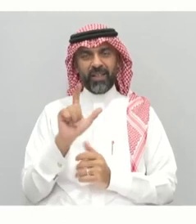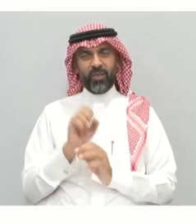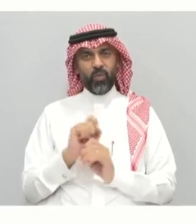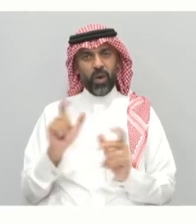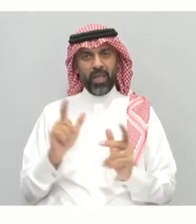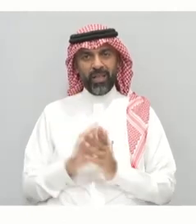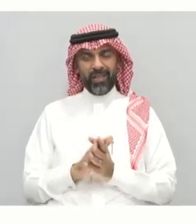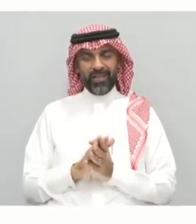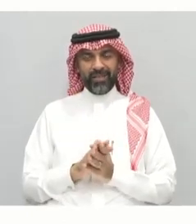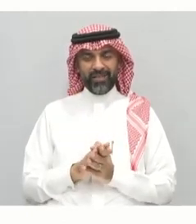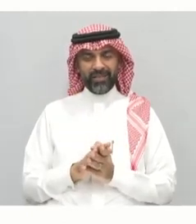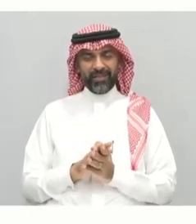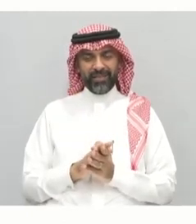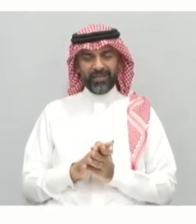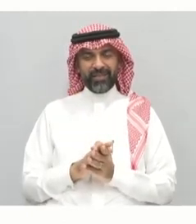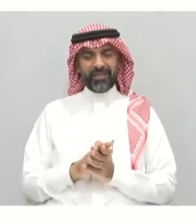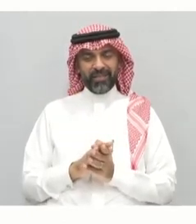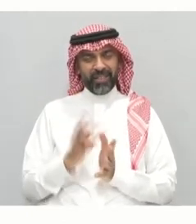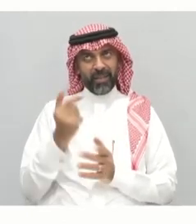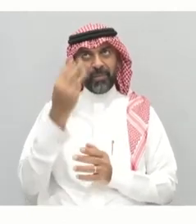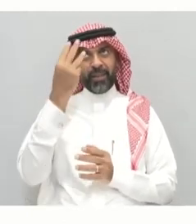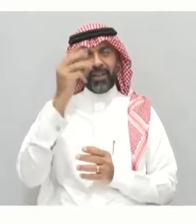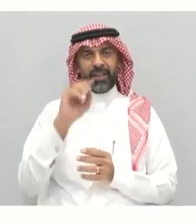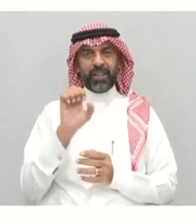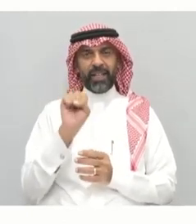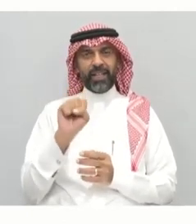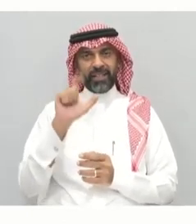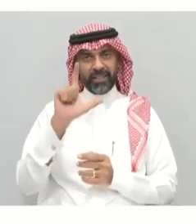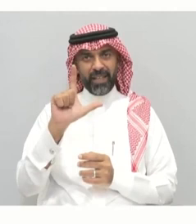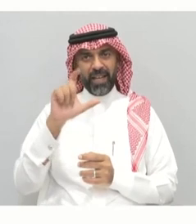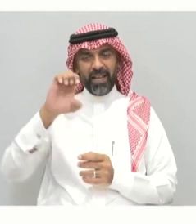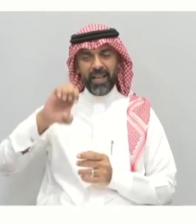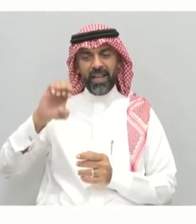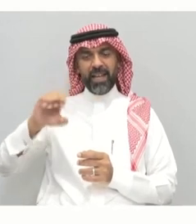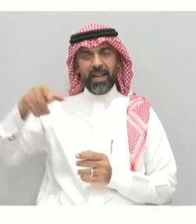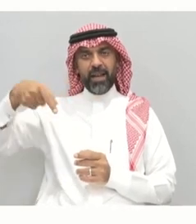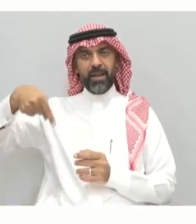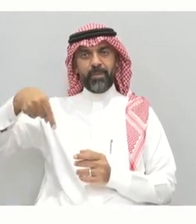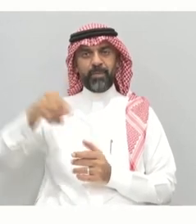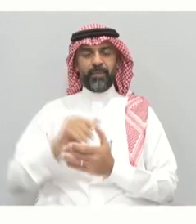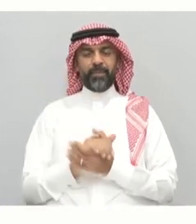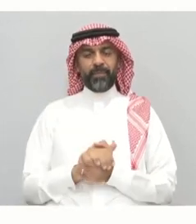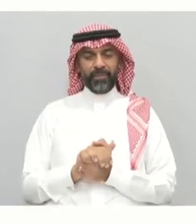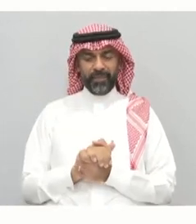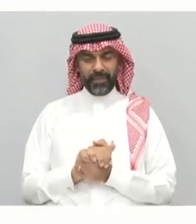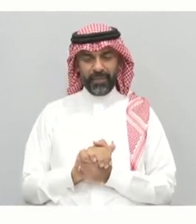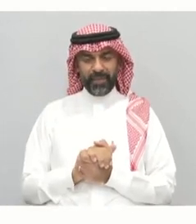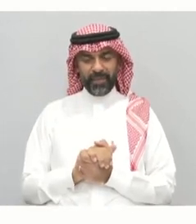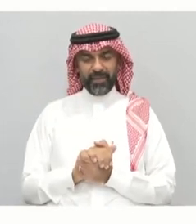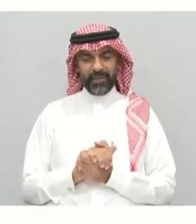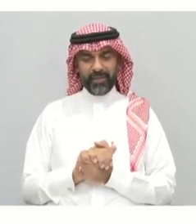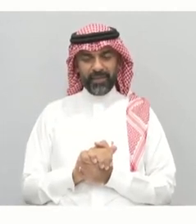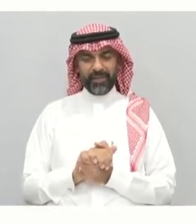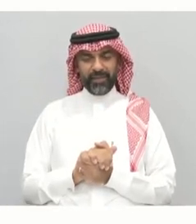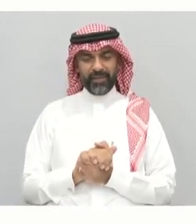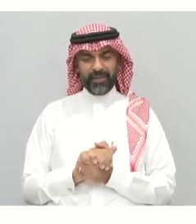Number three, that's right. Okay, number three. Yes, consonant blend. What is it? S and L. Excellent. S,